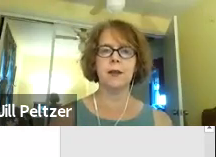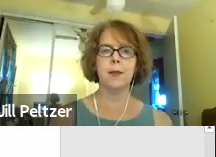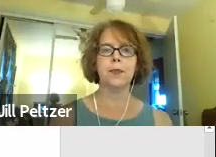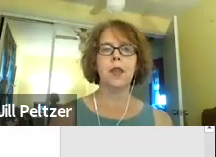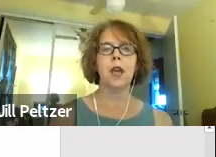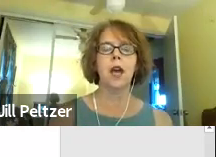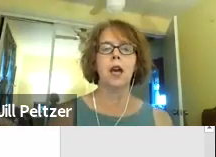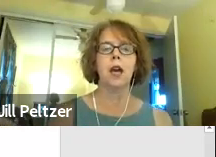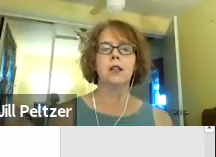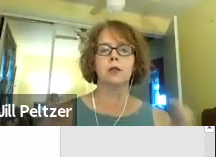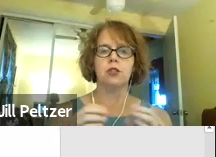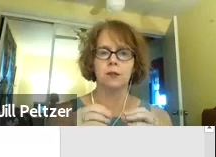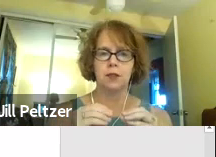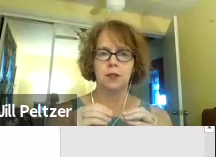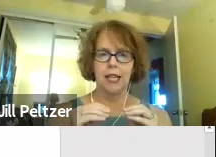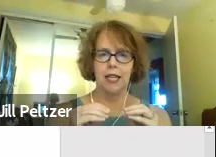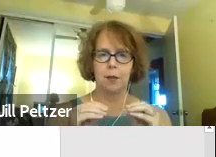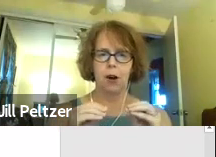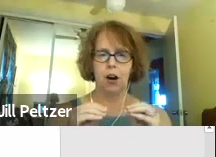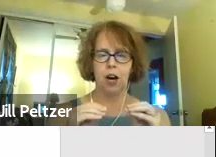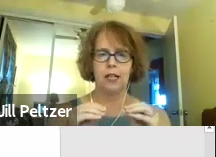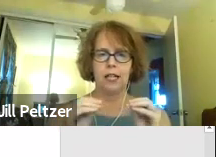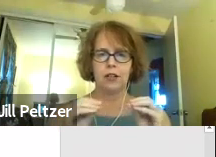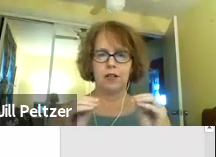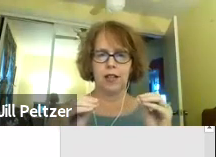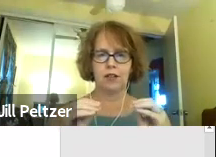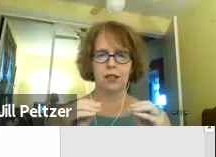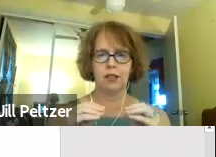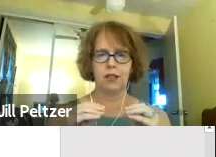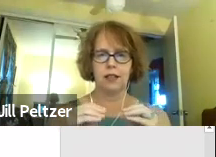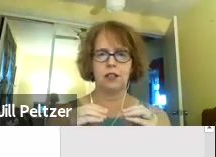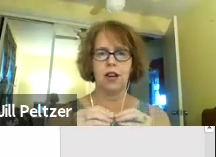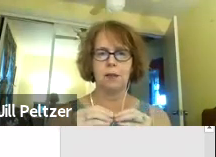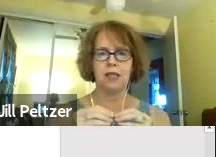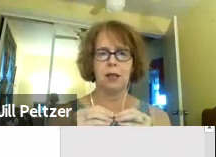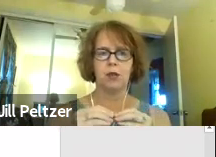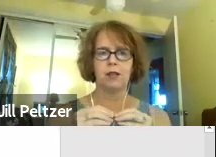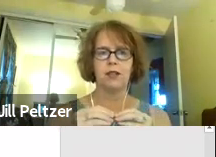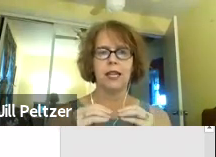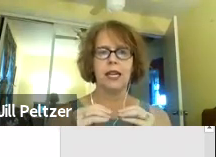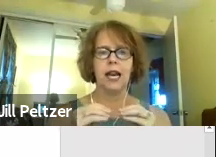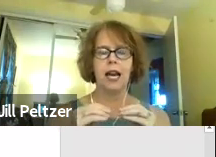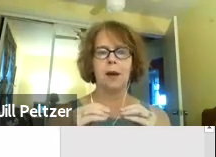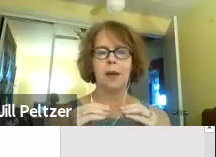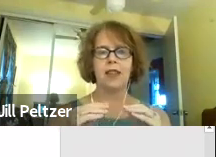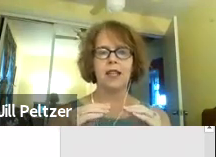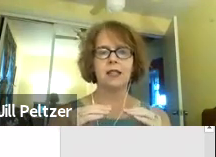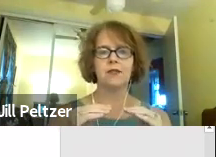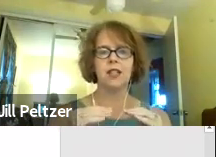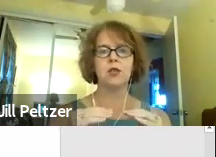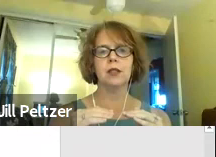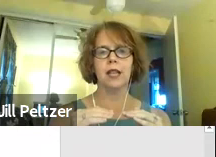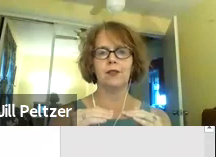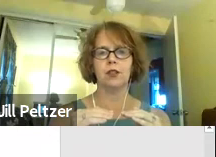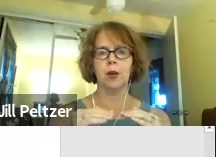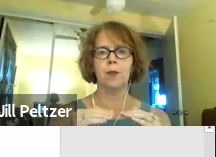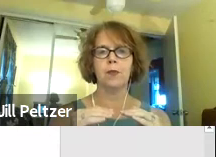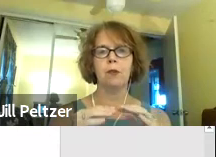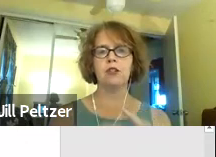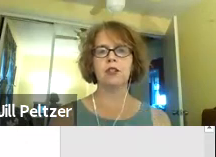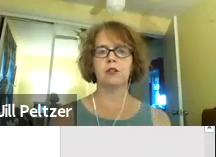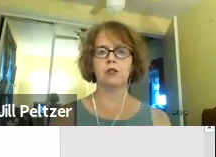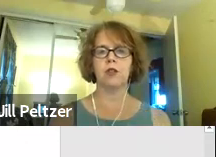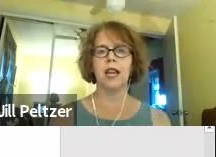broadest. So just taking apart each of the levels and describing them briefly. At the individual